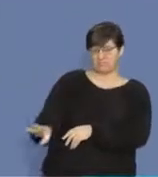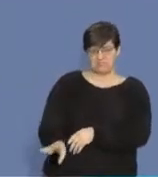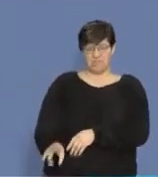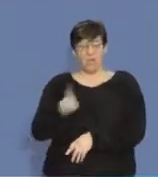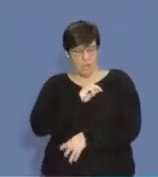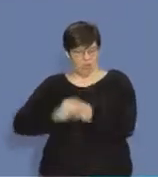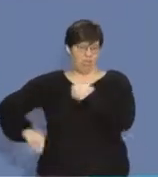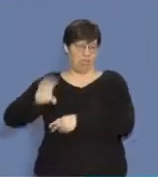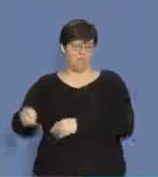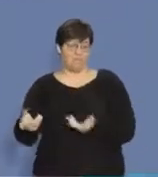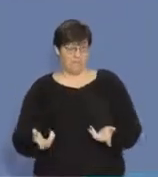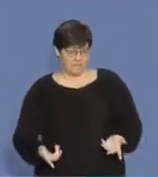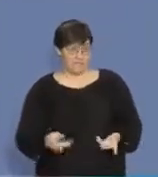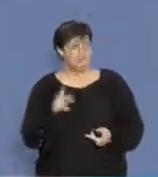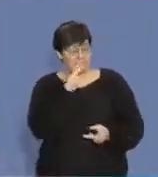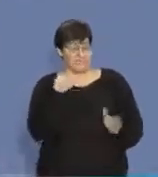very, very important.